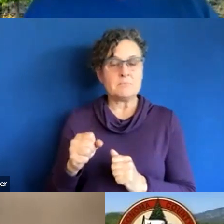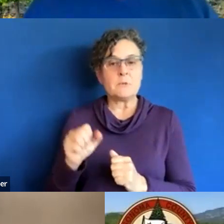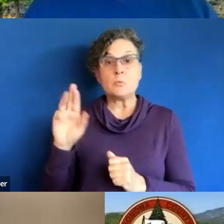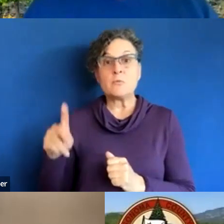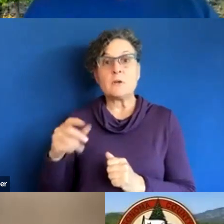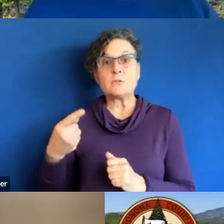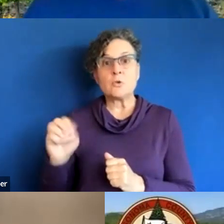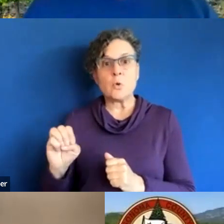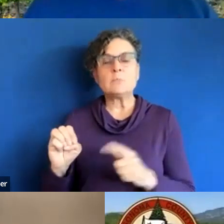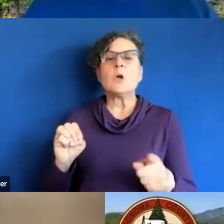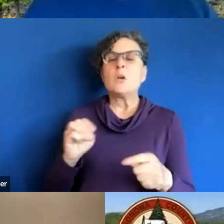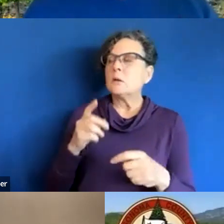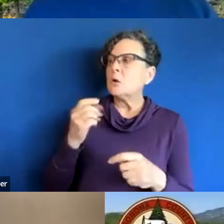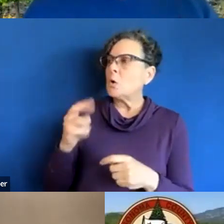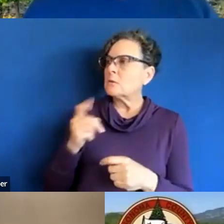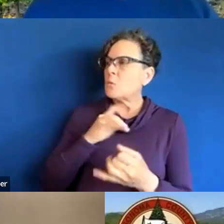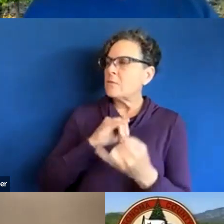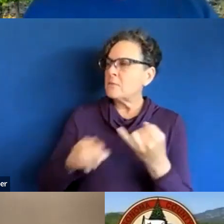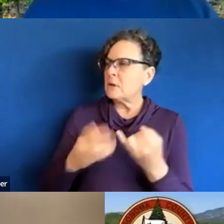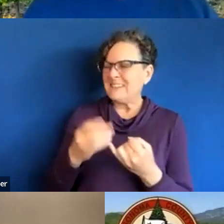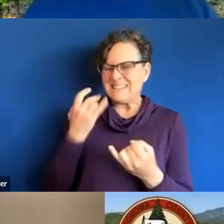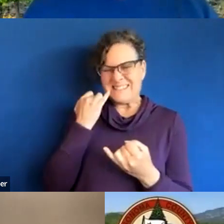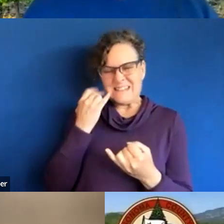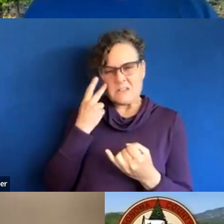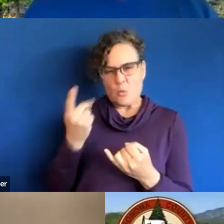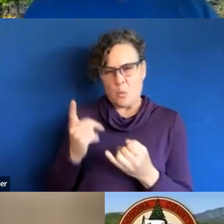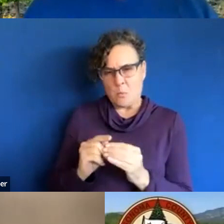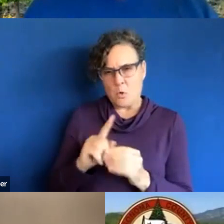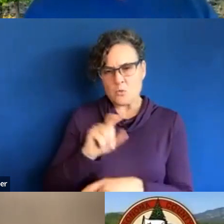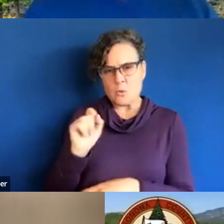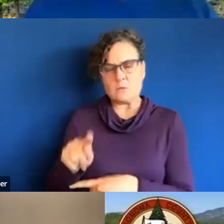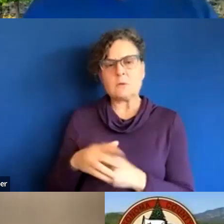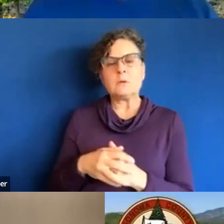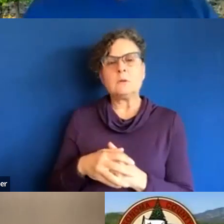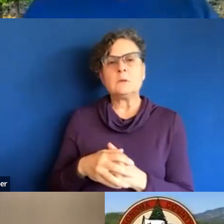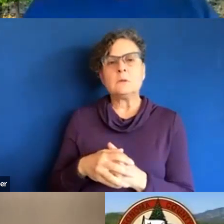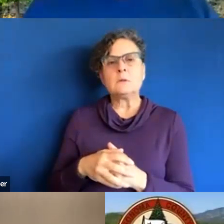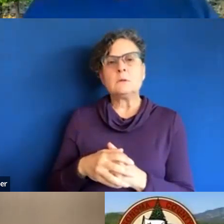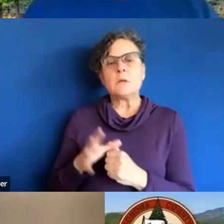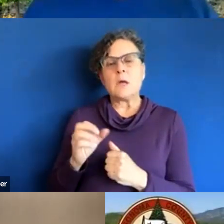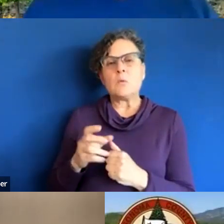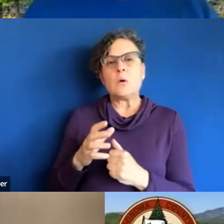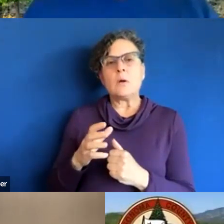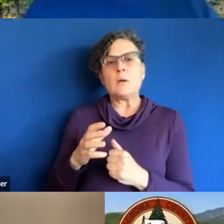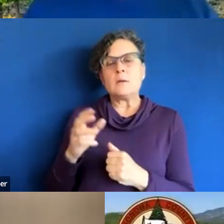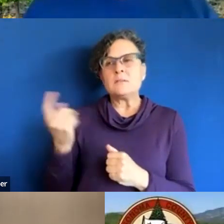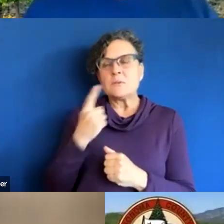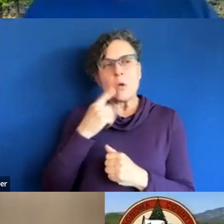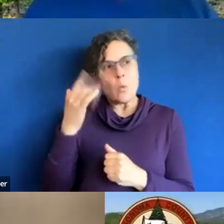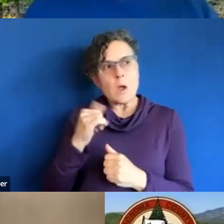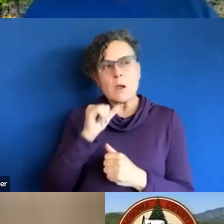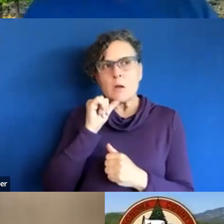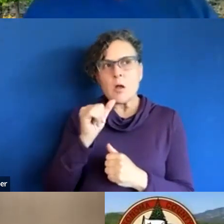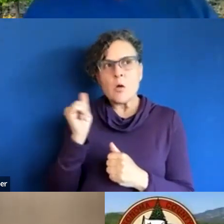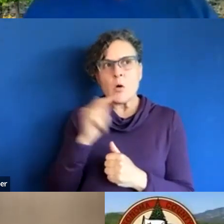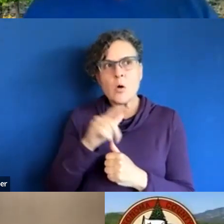Yeah, just one final thing. I saw that there was one question in there, and I just want to acknowledge, somebody said, why aren't all the supervisors on this call? I don't know